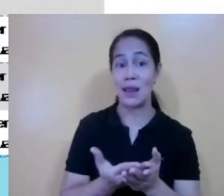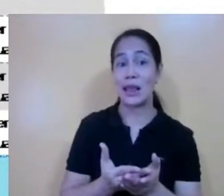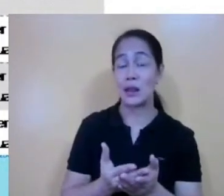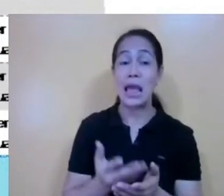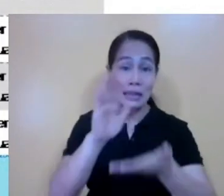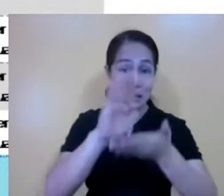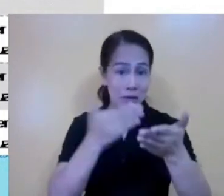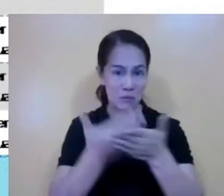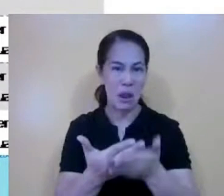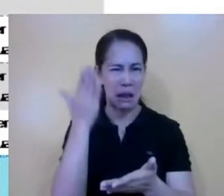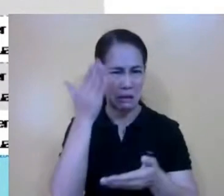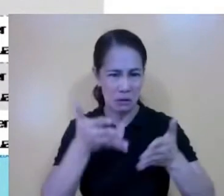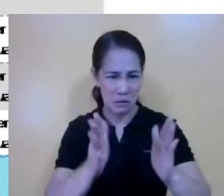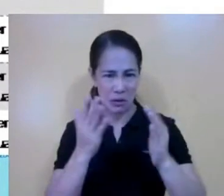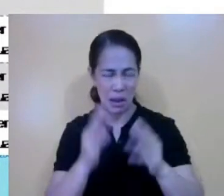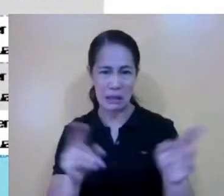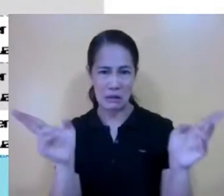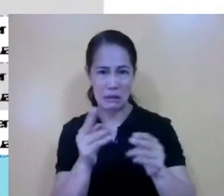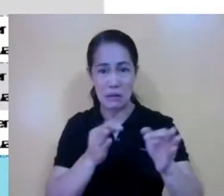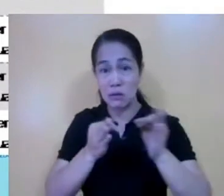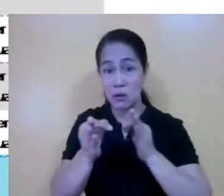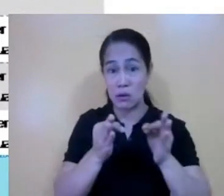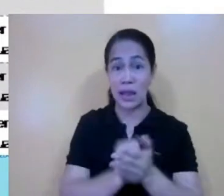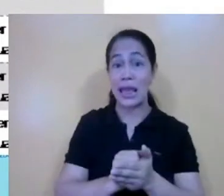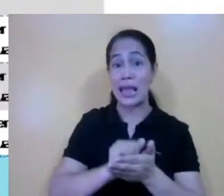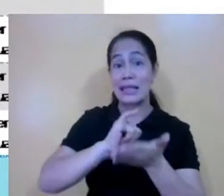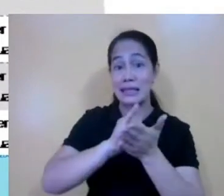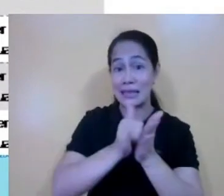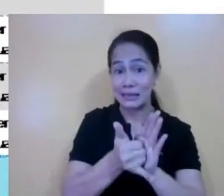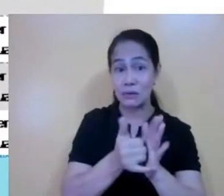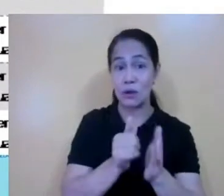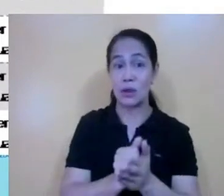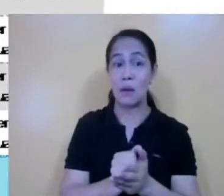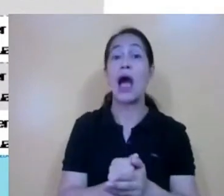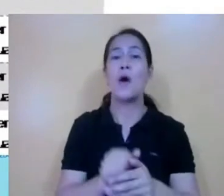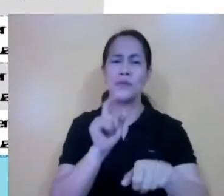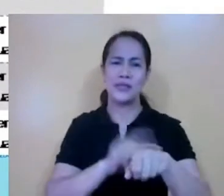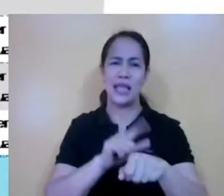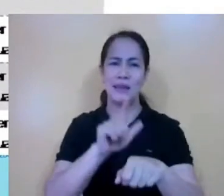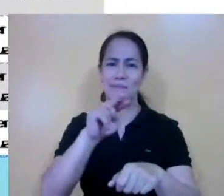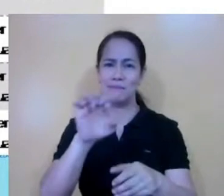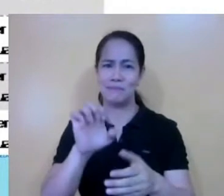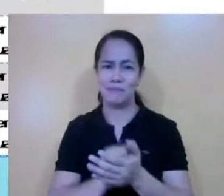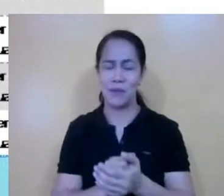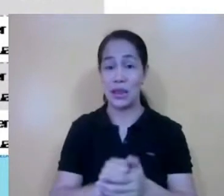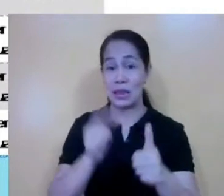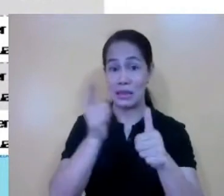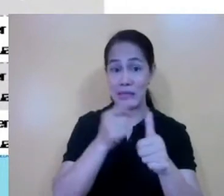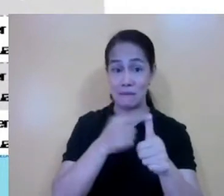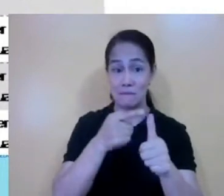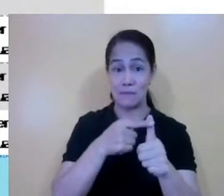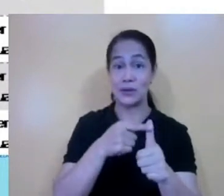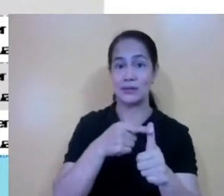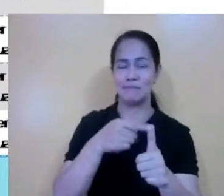briefly explain to you the adjustments on the timeline. So in the first phase of our RPMS, the